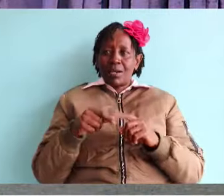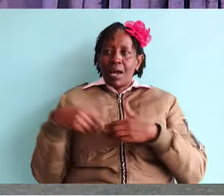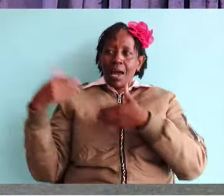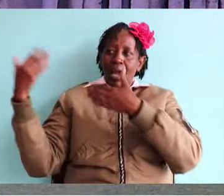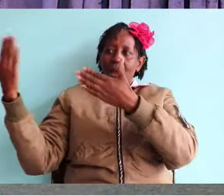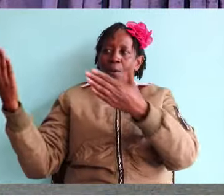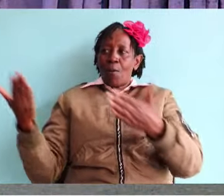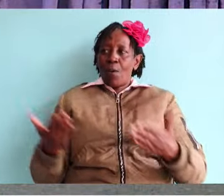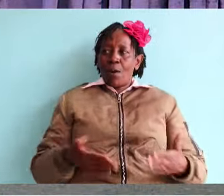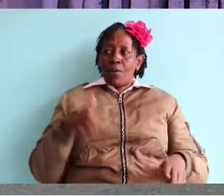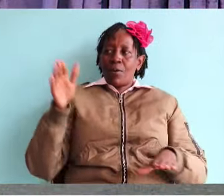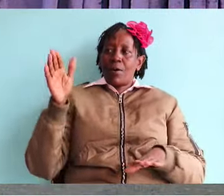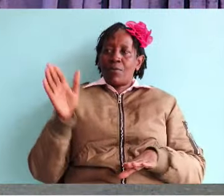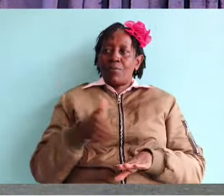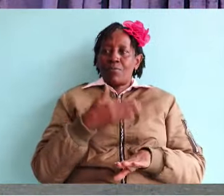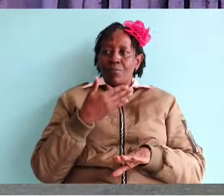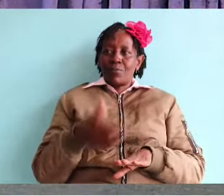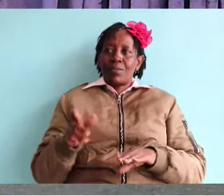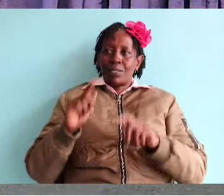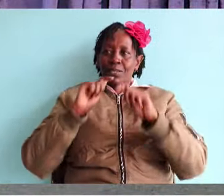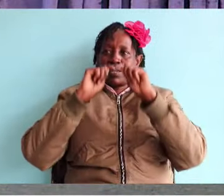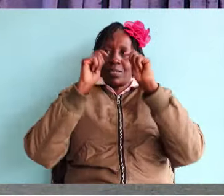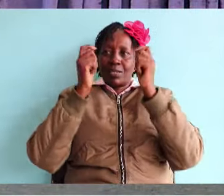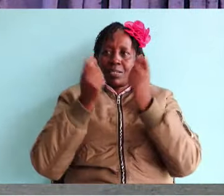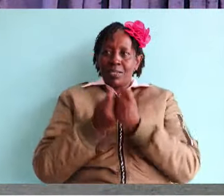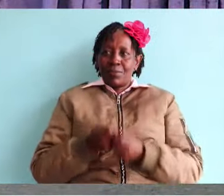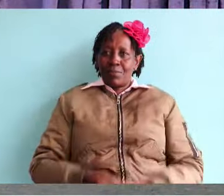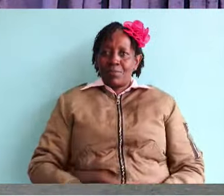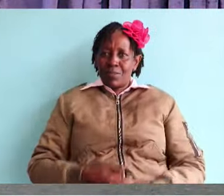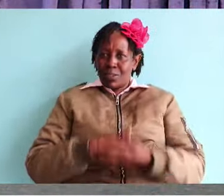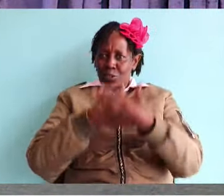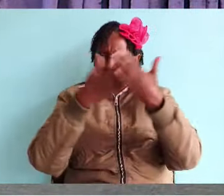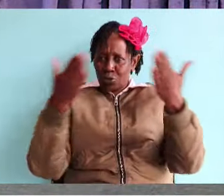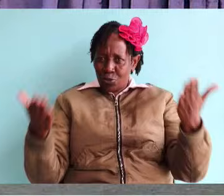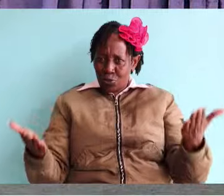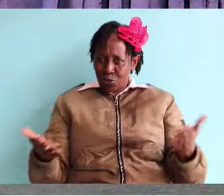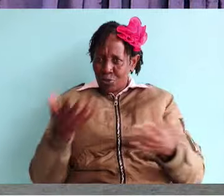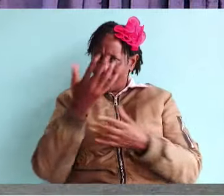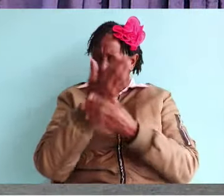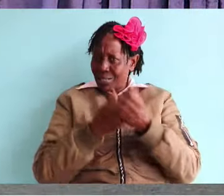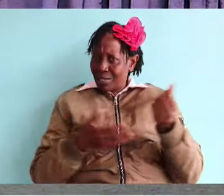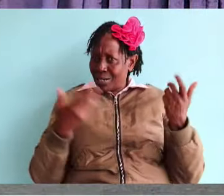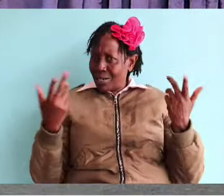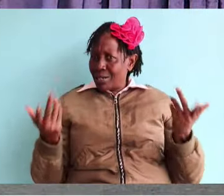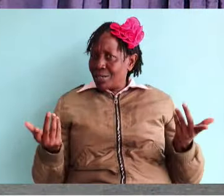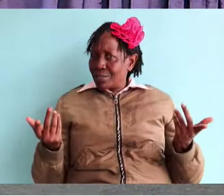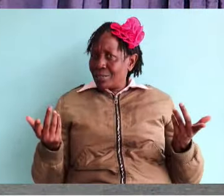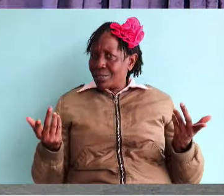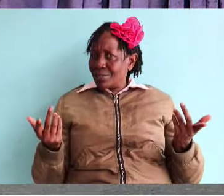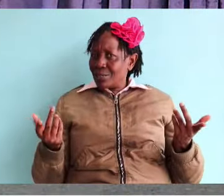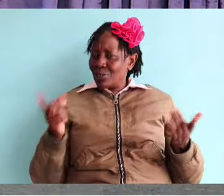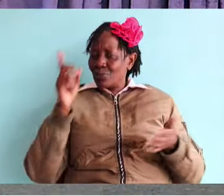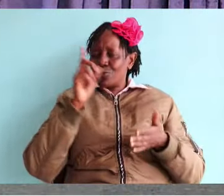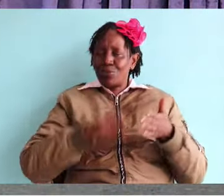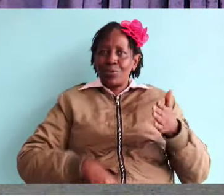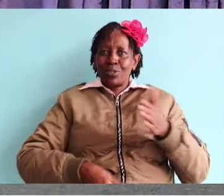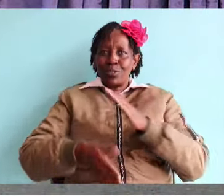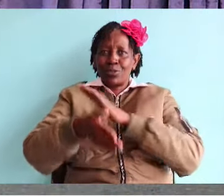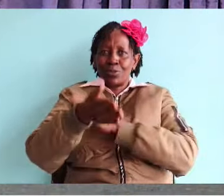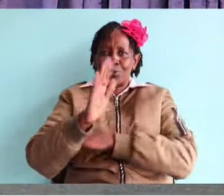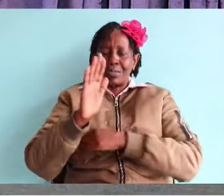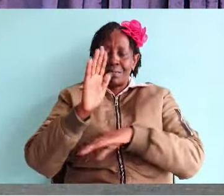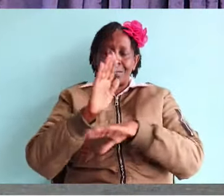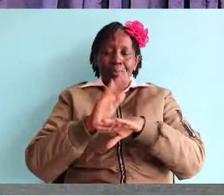you been discouraged in the mission that God has given us and has called us in our walk with him? Have you been